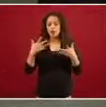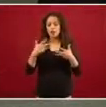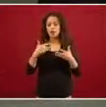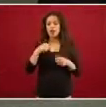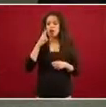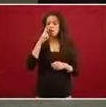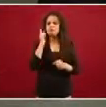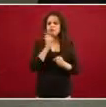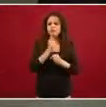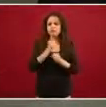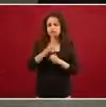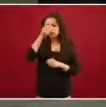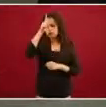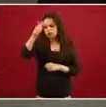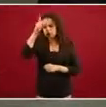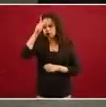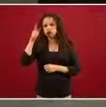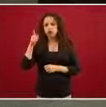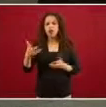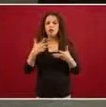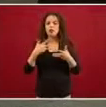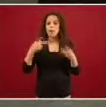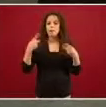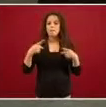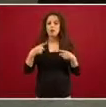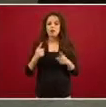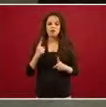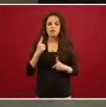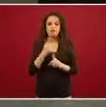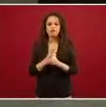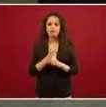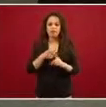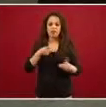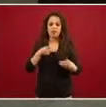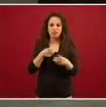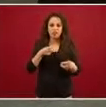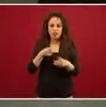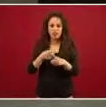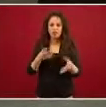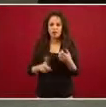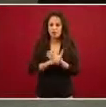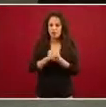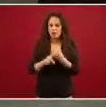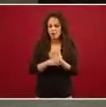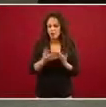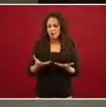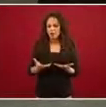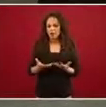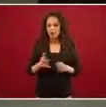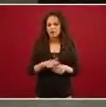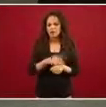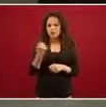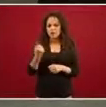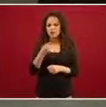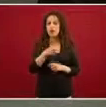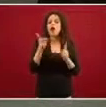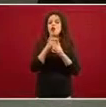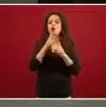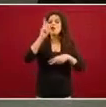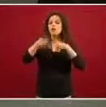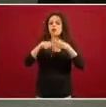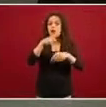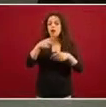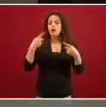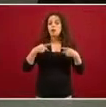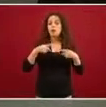been a witness, unfortunately, of some aggression against doctors and medical practitioners. Where can they